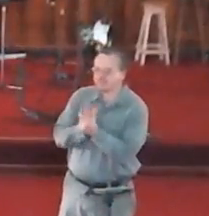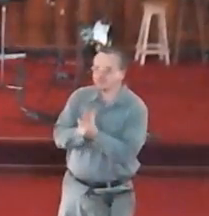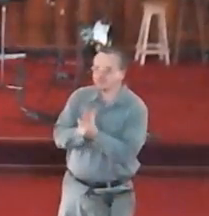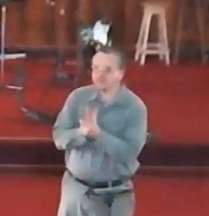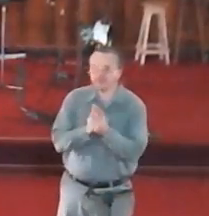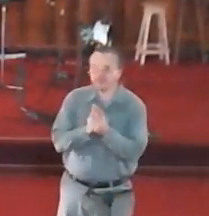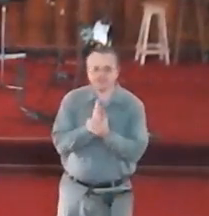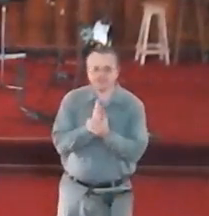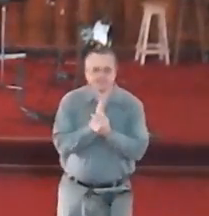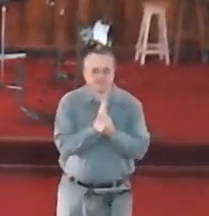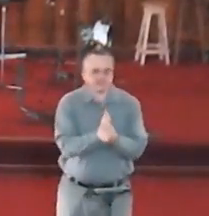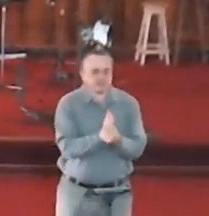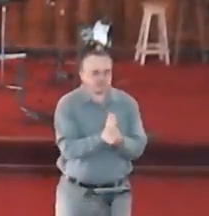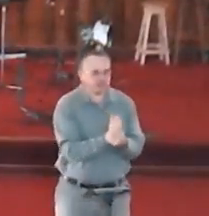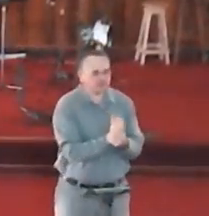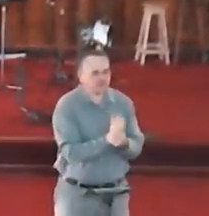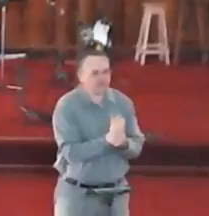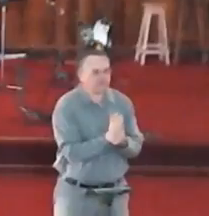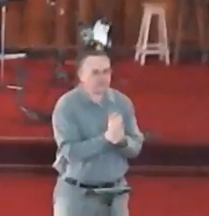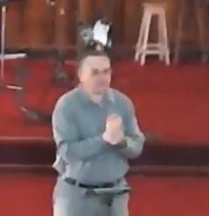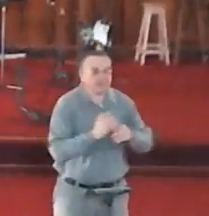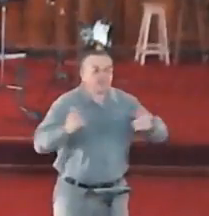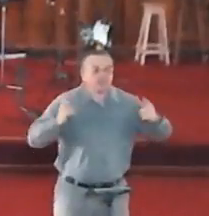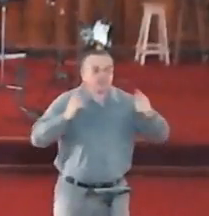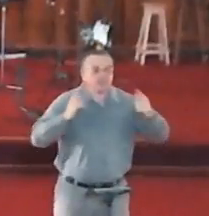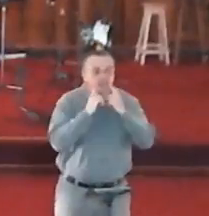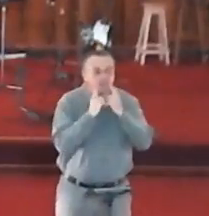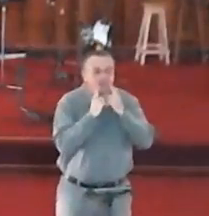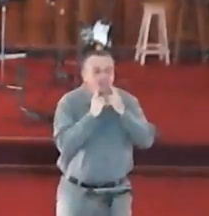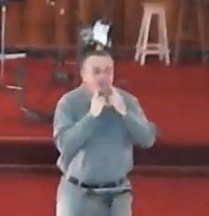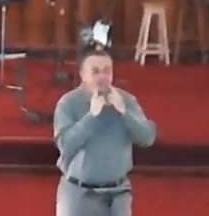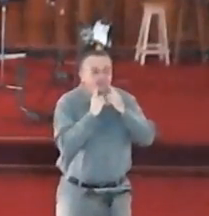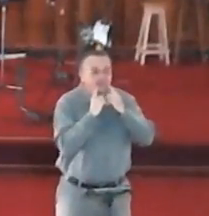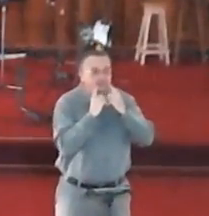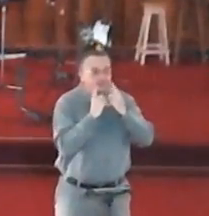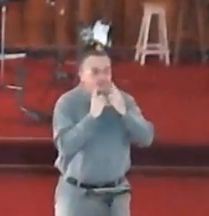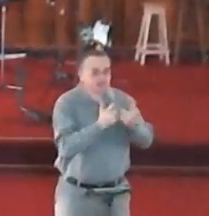del trono de Dios en Isaías capítulo 6, él dice, soy un hombre